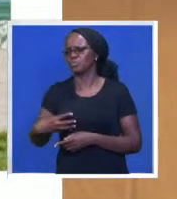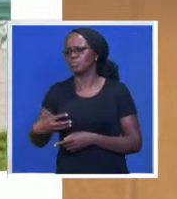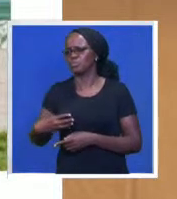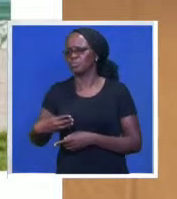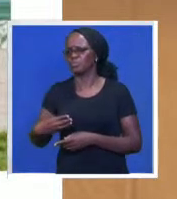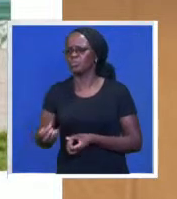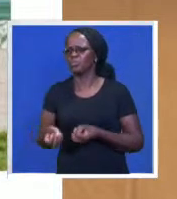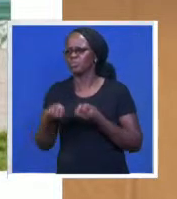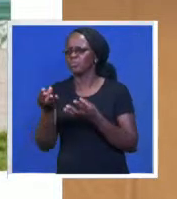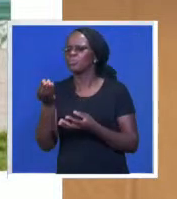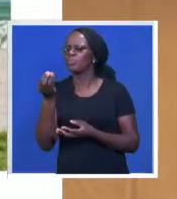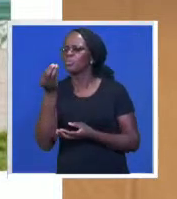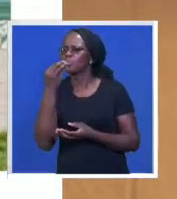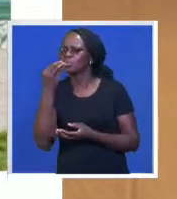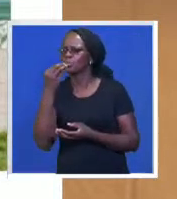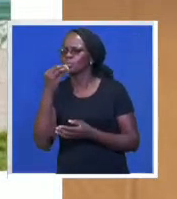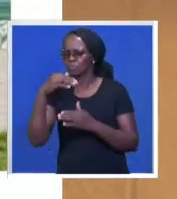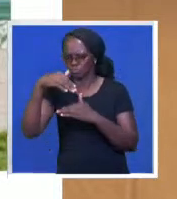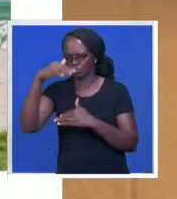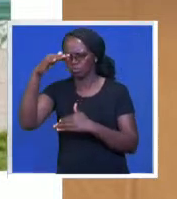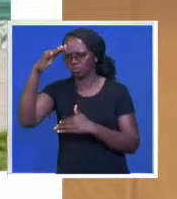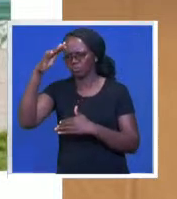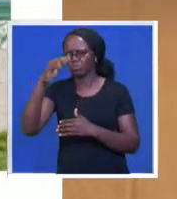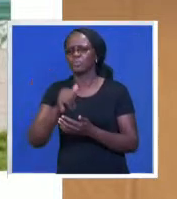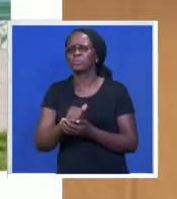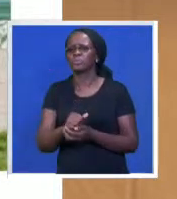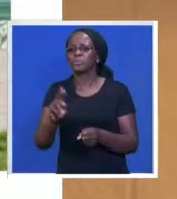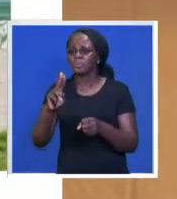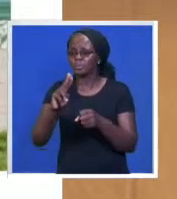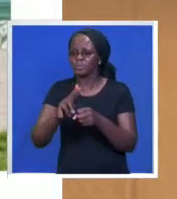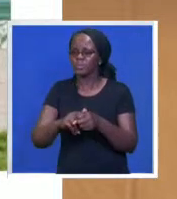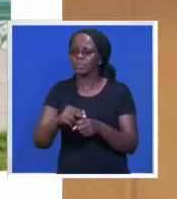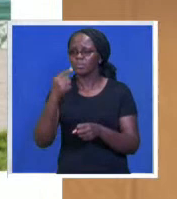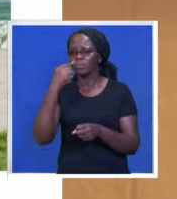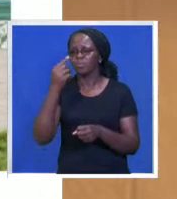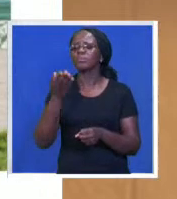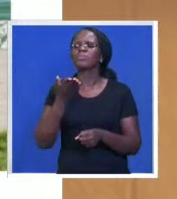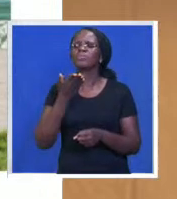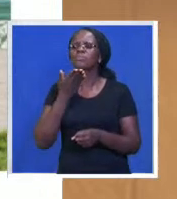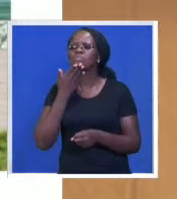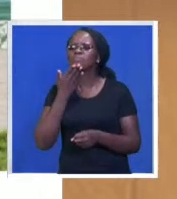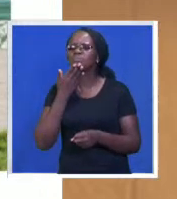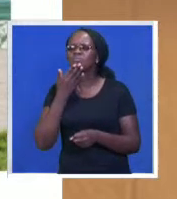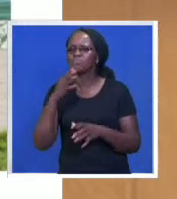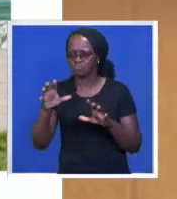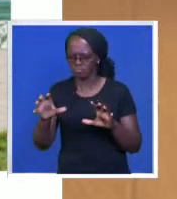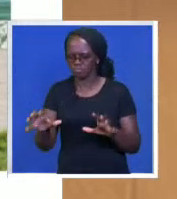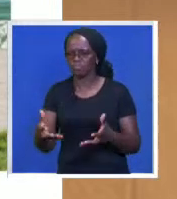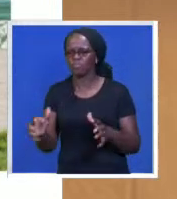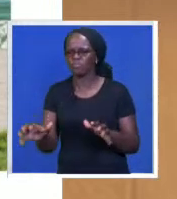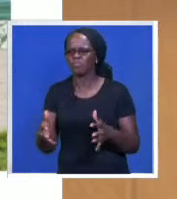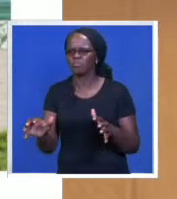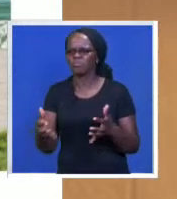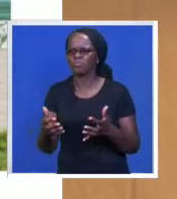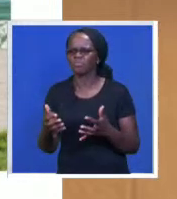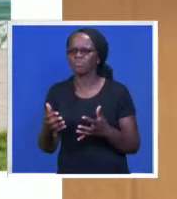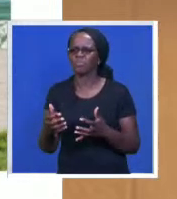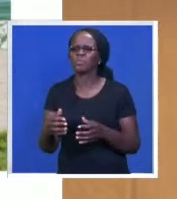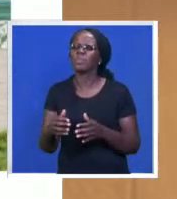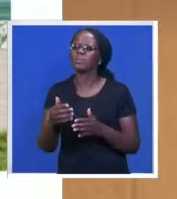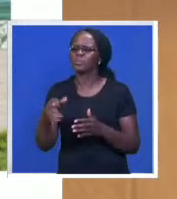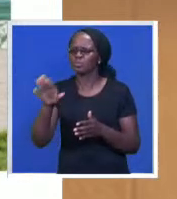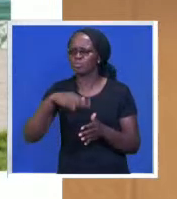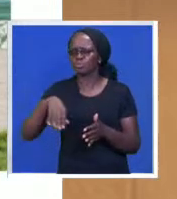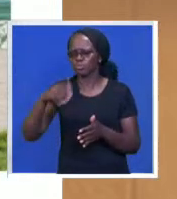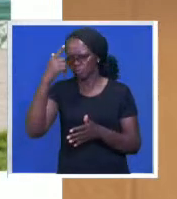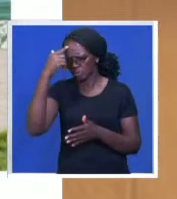hand side, they are growing the tree. Trees are important because they give us oxygen. They take